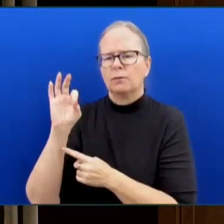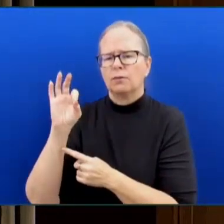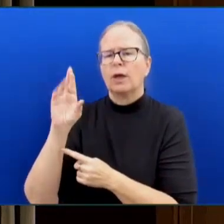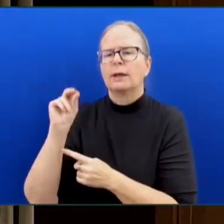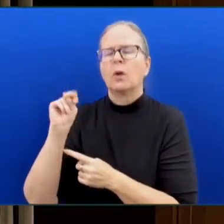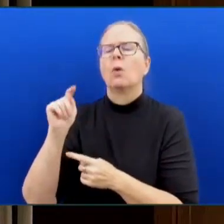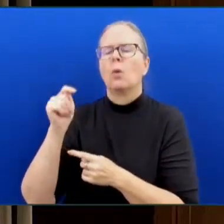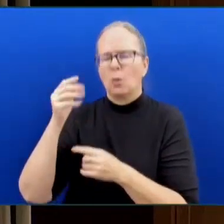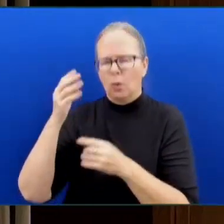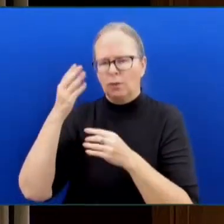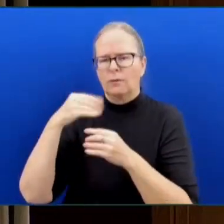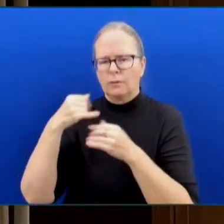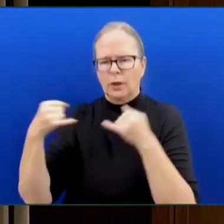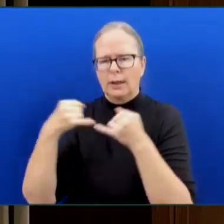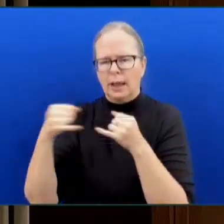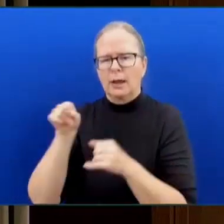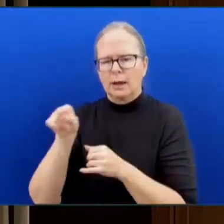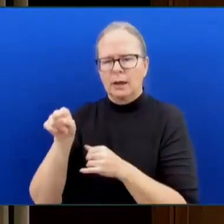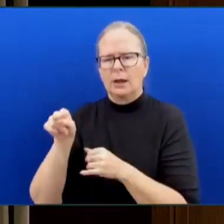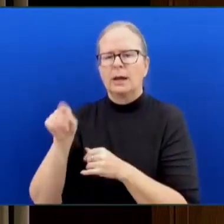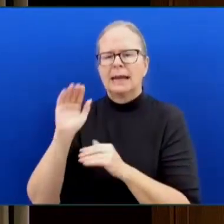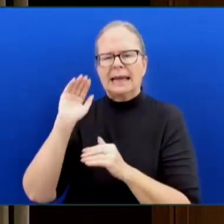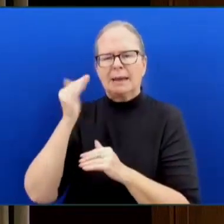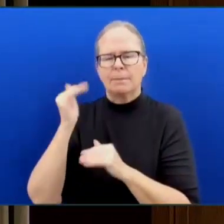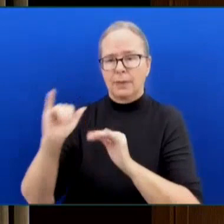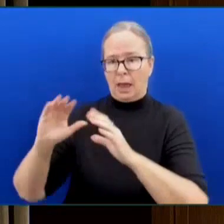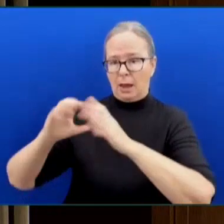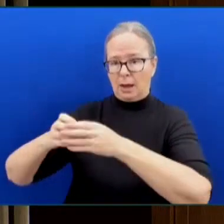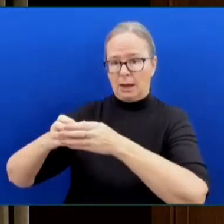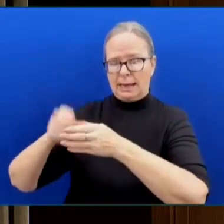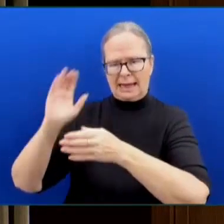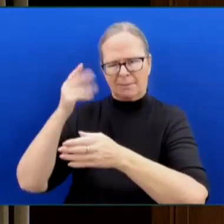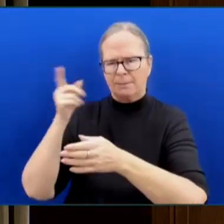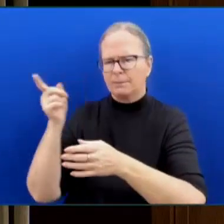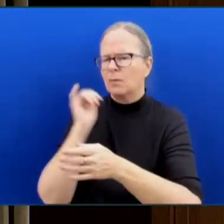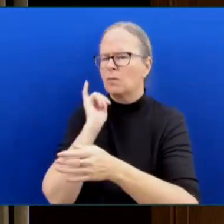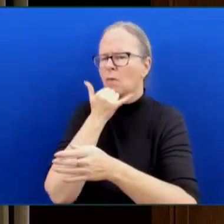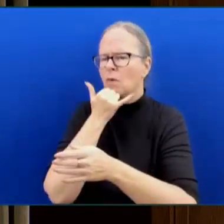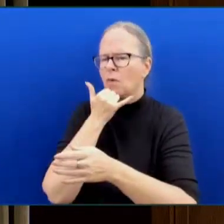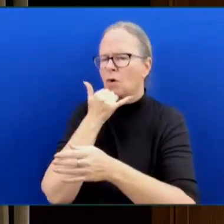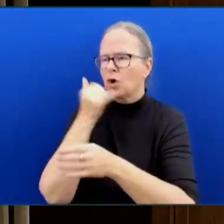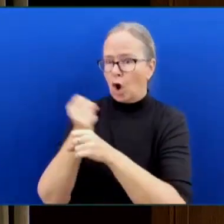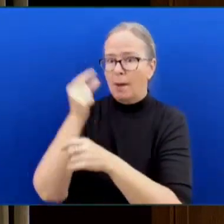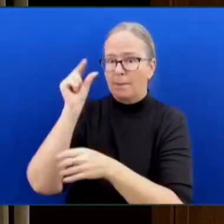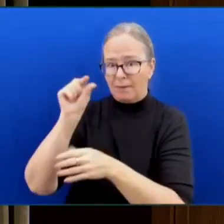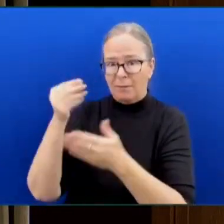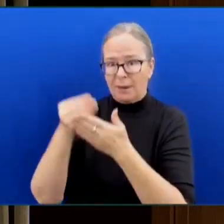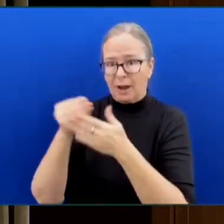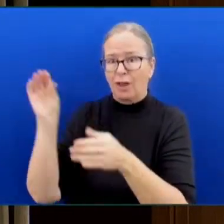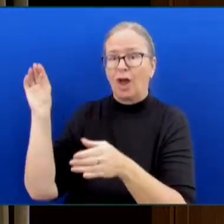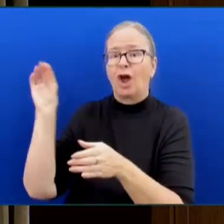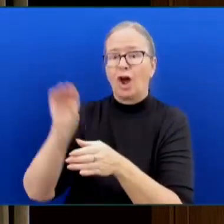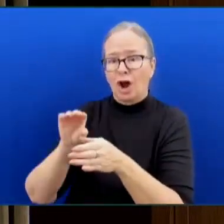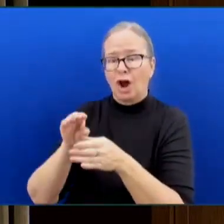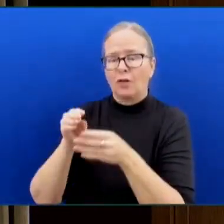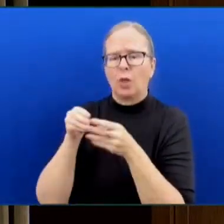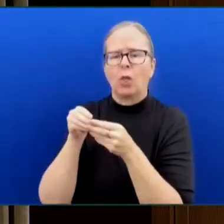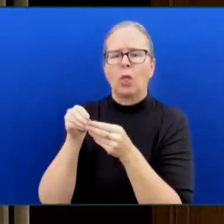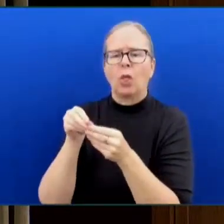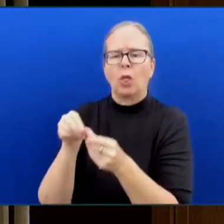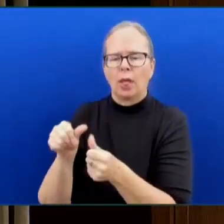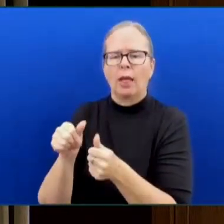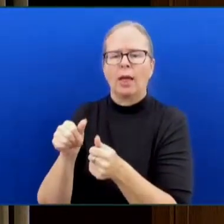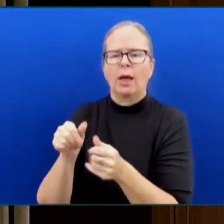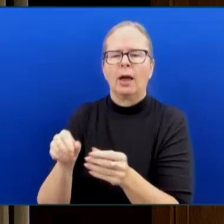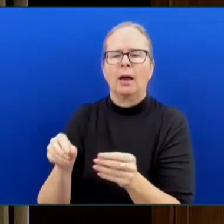trafficking, tracing significant amounts of public dollars used to acquire and